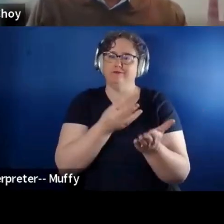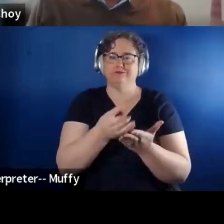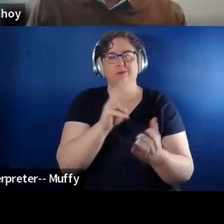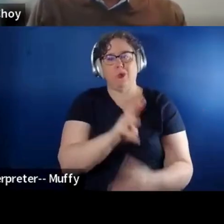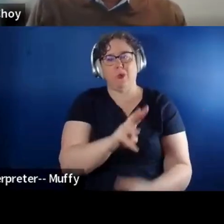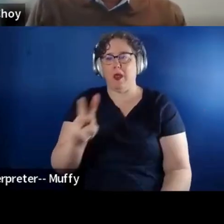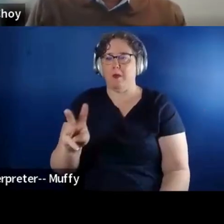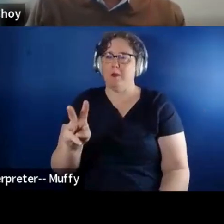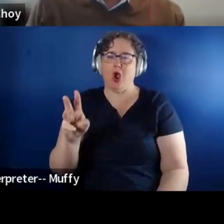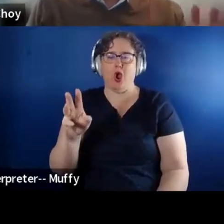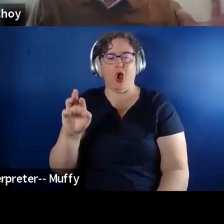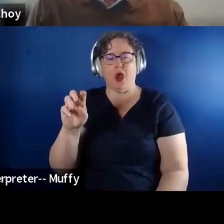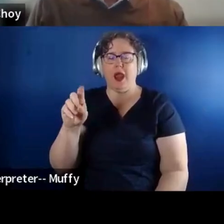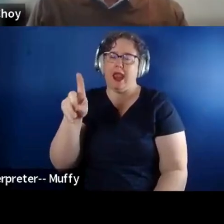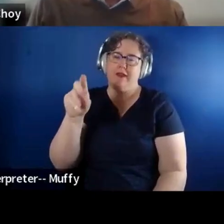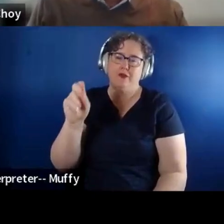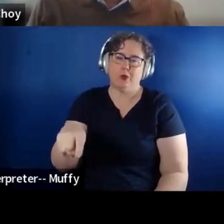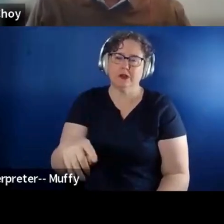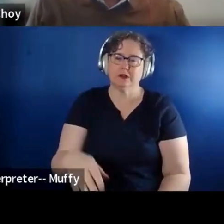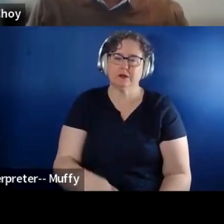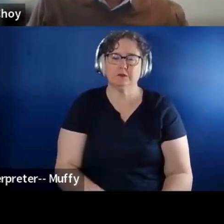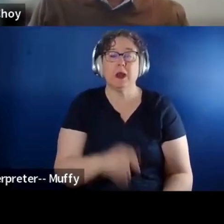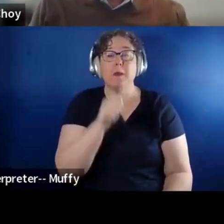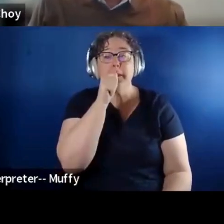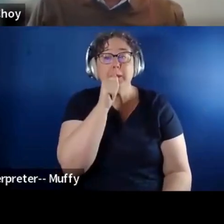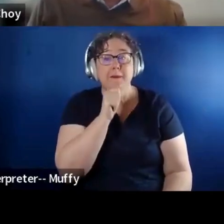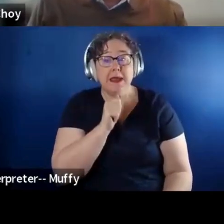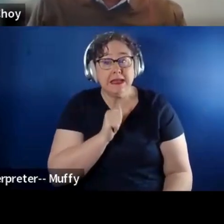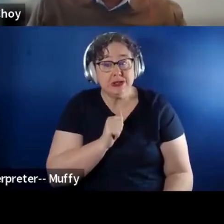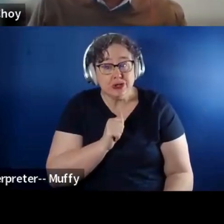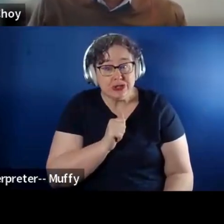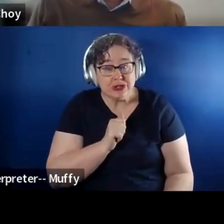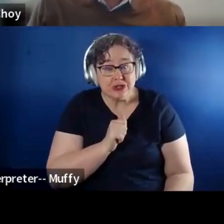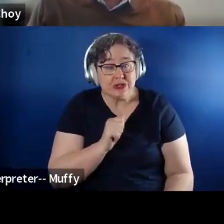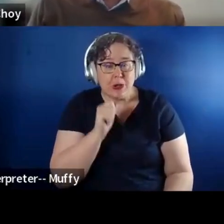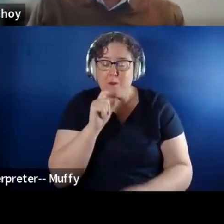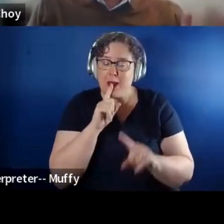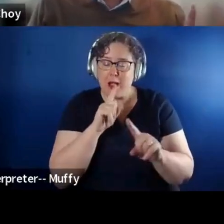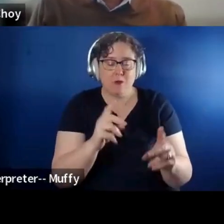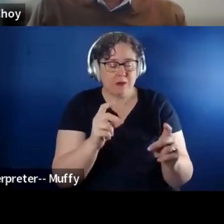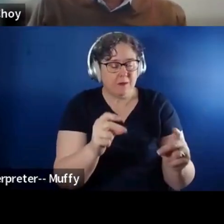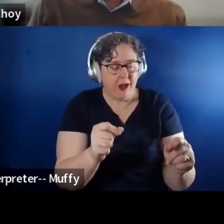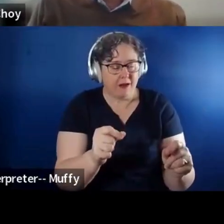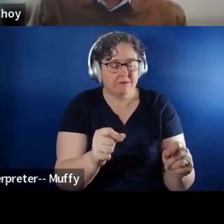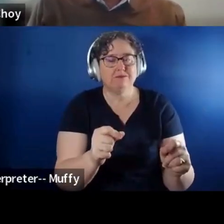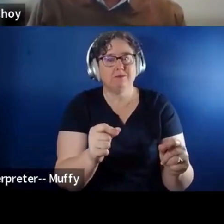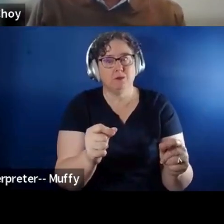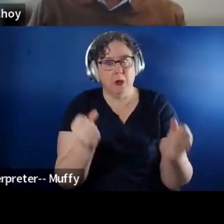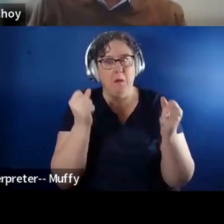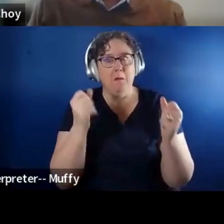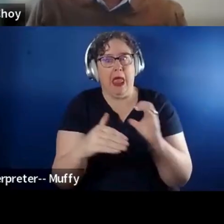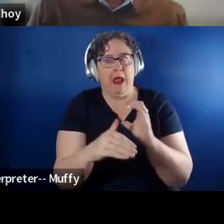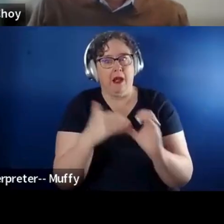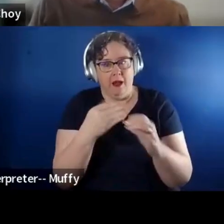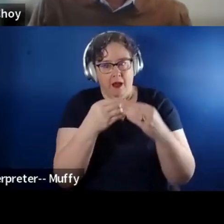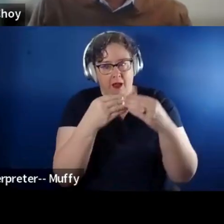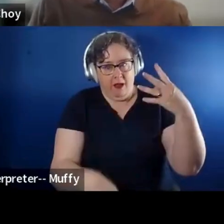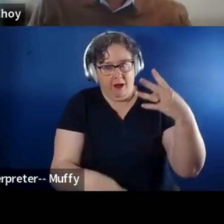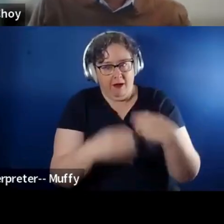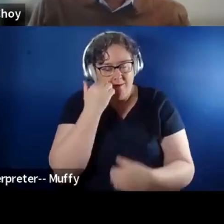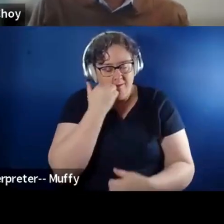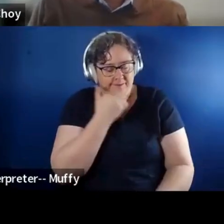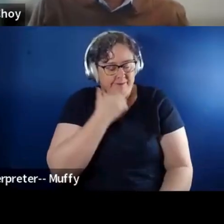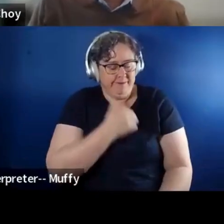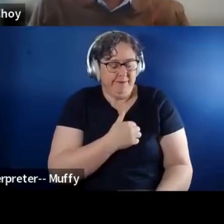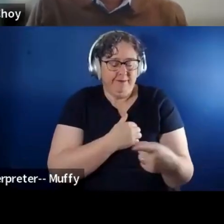webinar, and just have a question. Be patient. I may not get back to you right away, but we get a lot of emails. But I'm open to just having